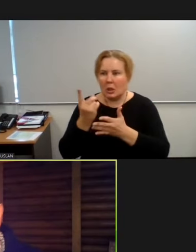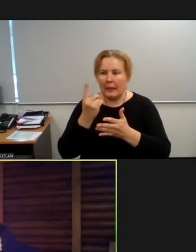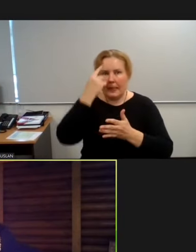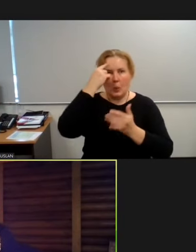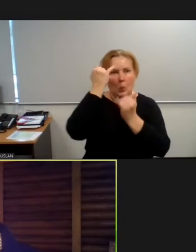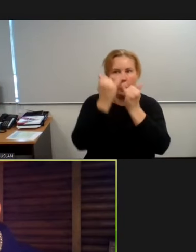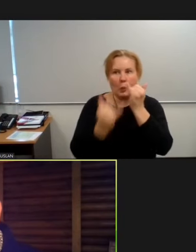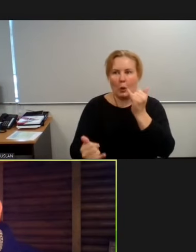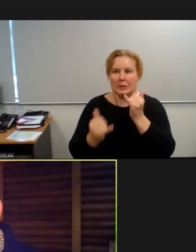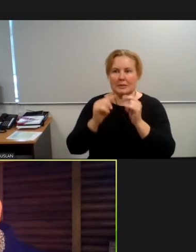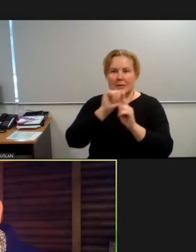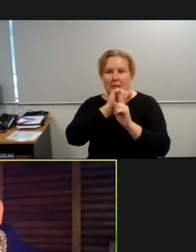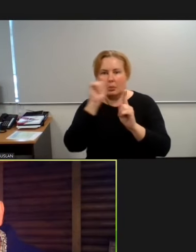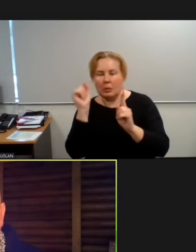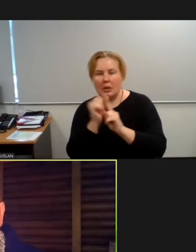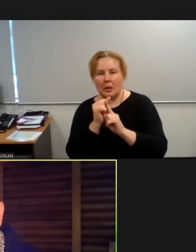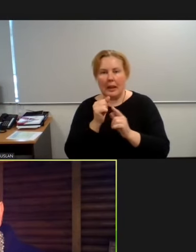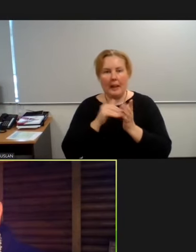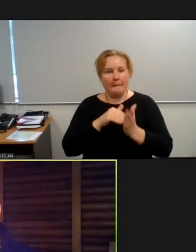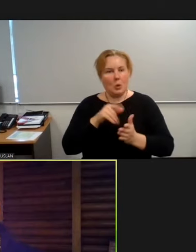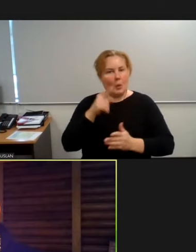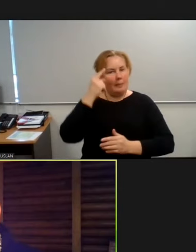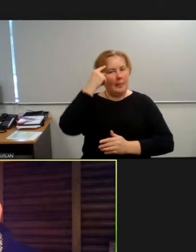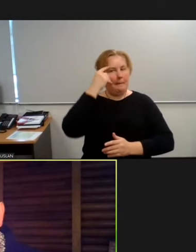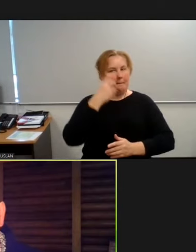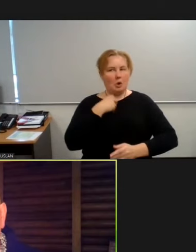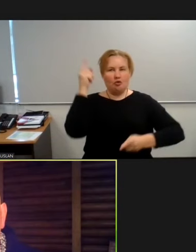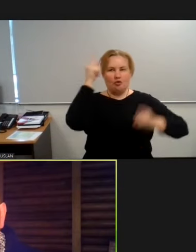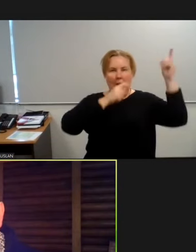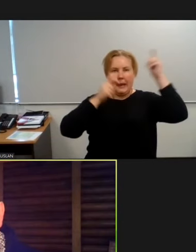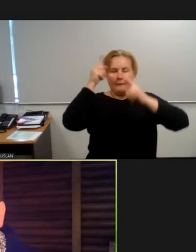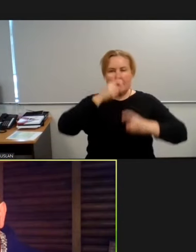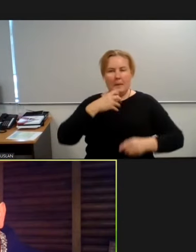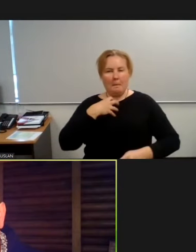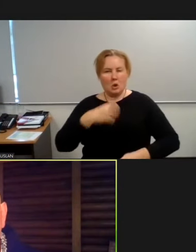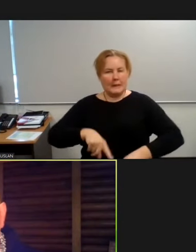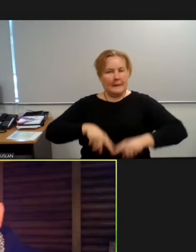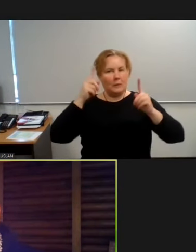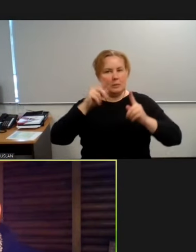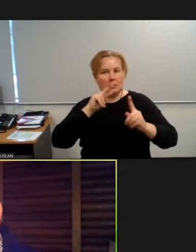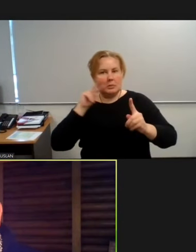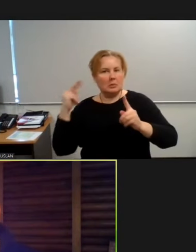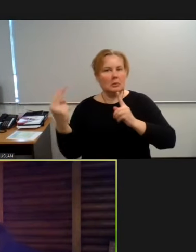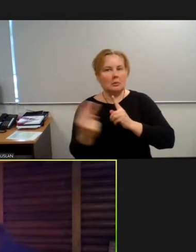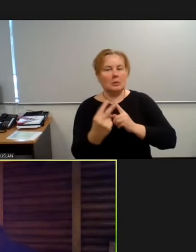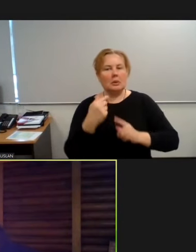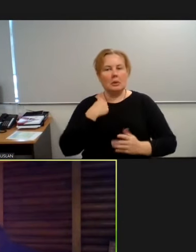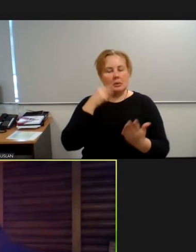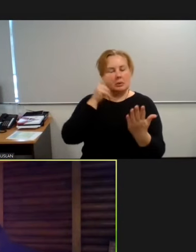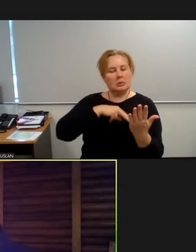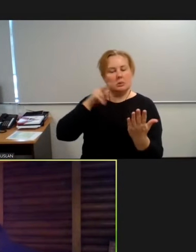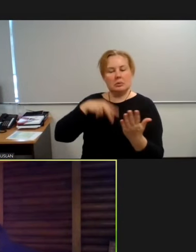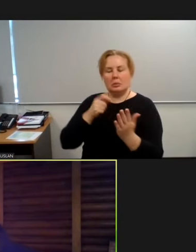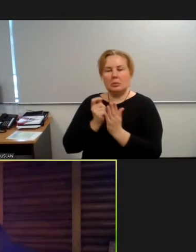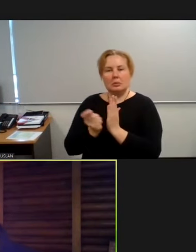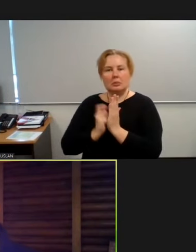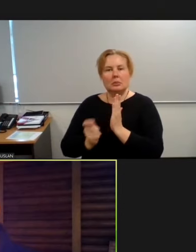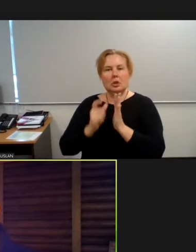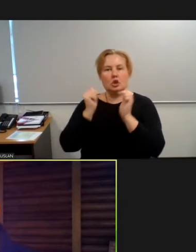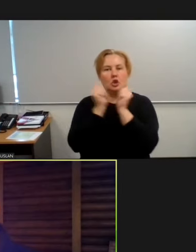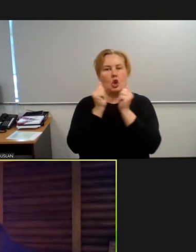and differently. I mean, for instance, I'm just working on some documents from the courts at the moment about restarting juries.